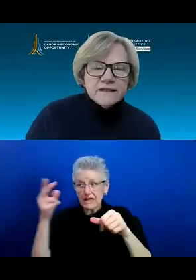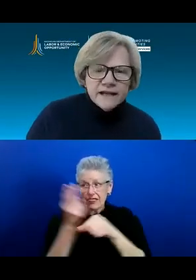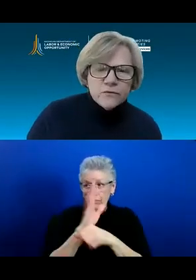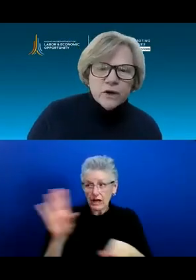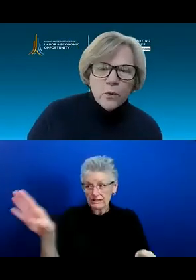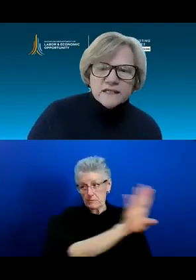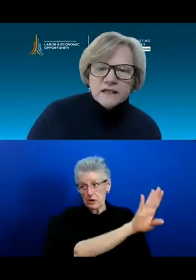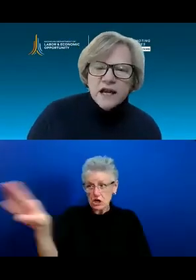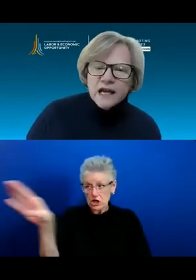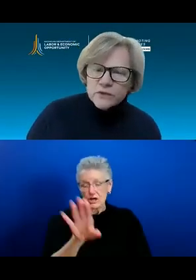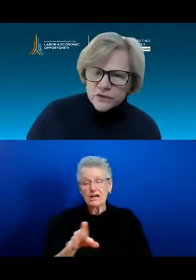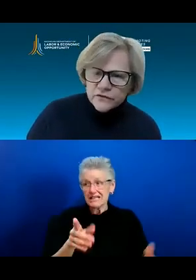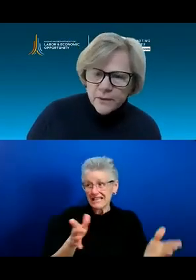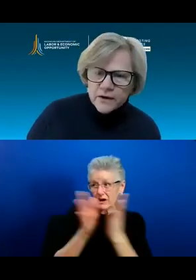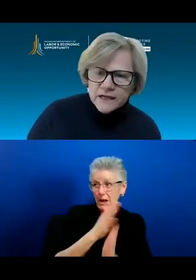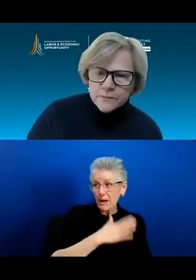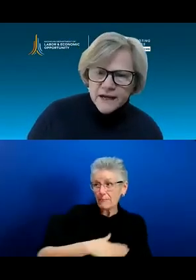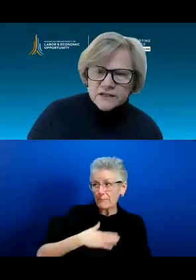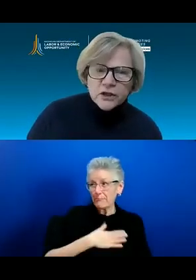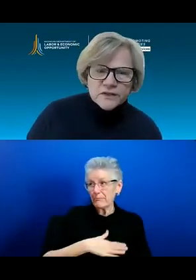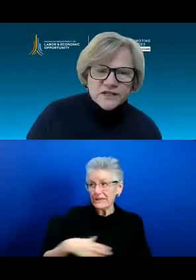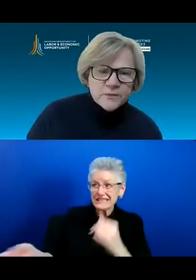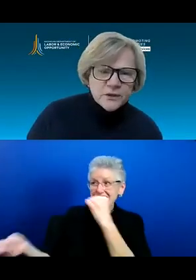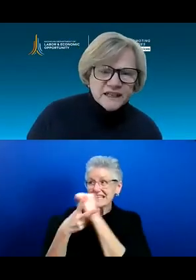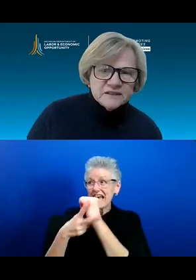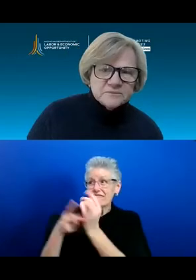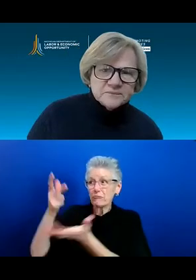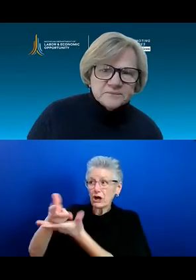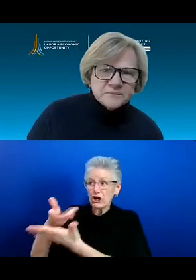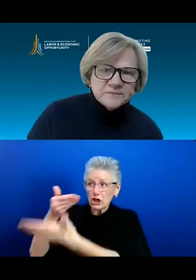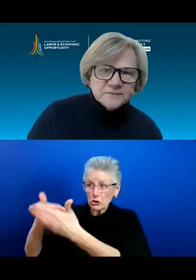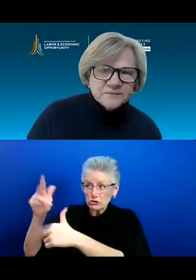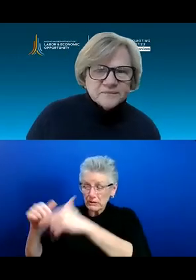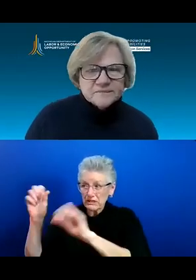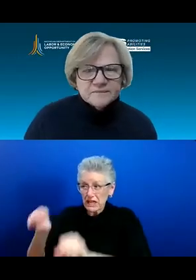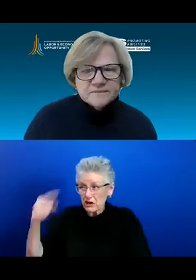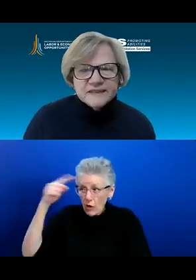and they requested a reserved parking space close to the building.